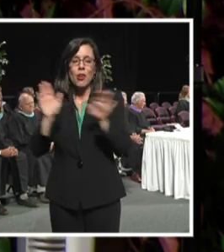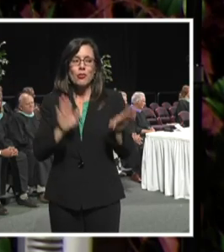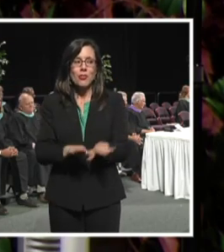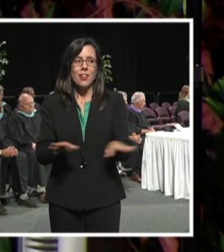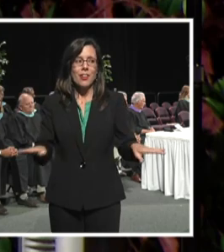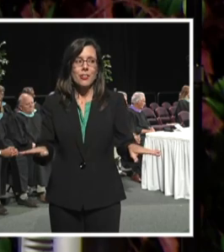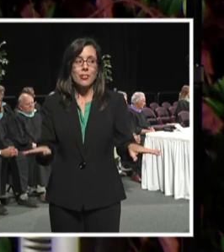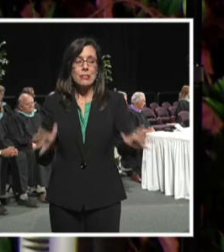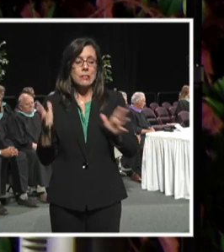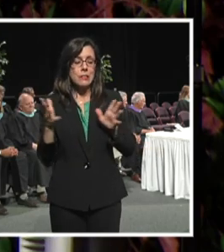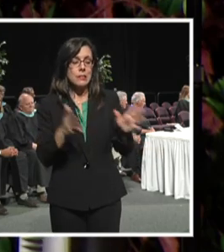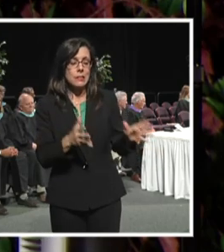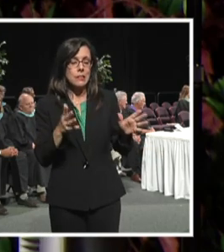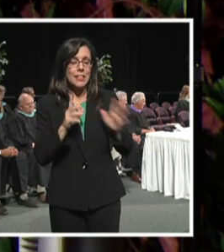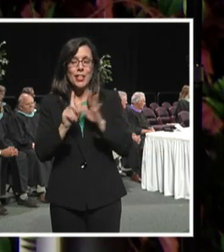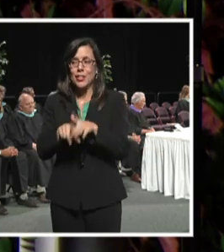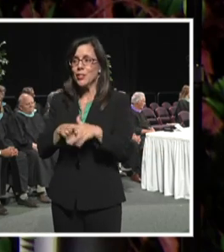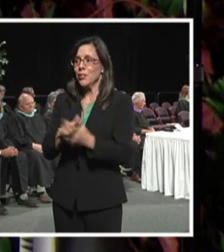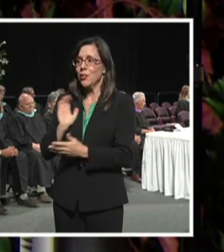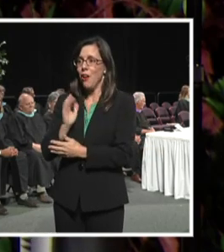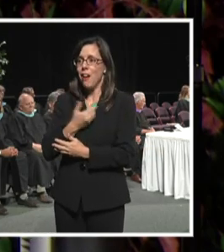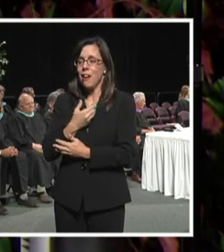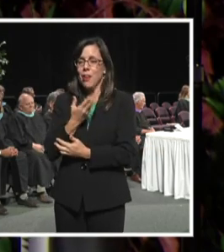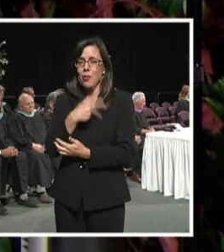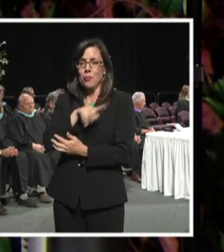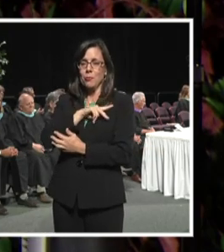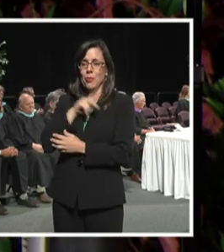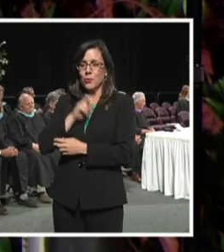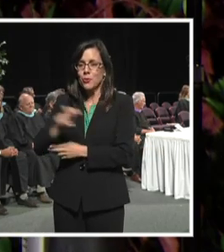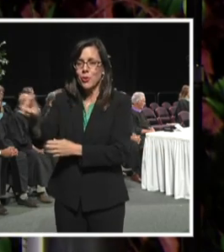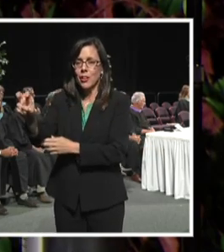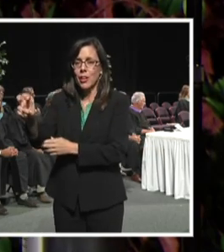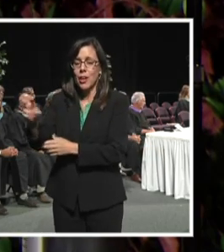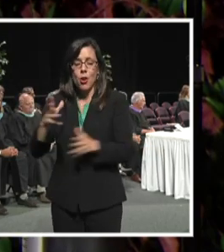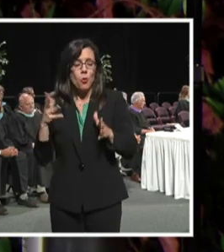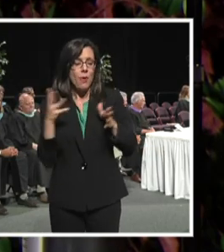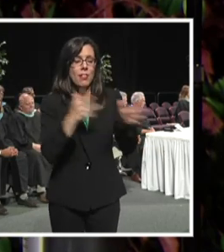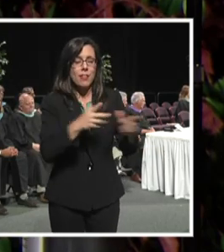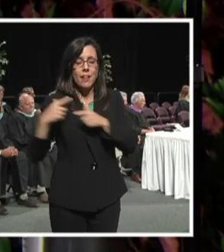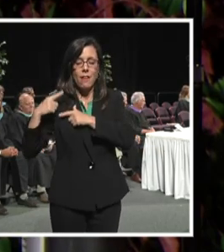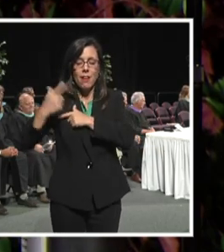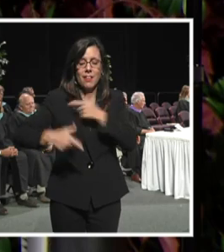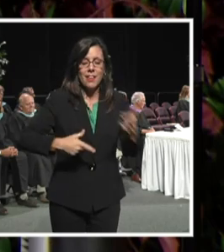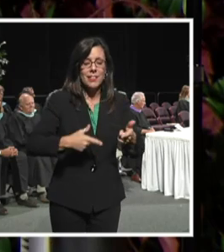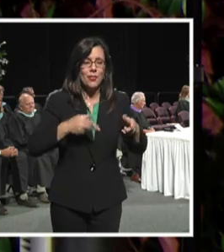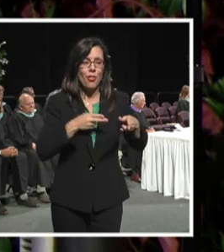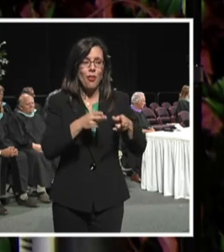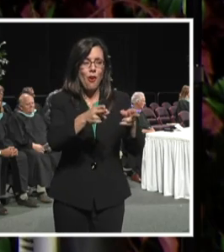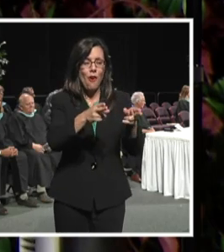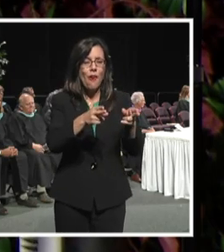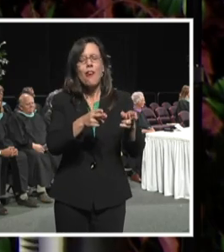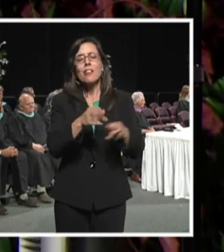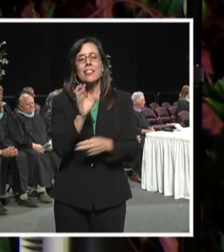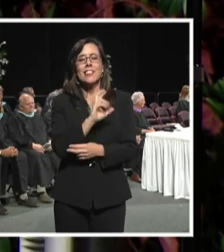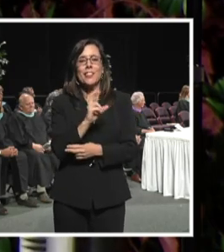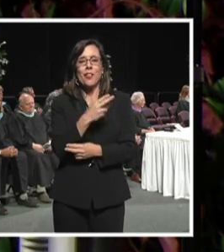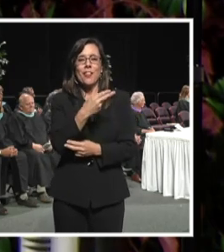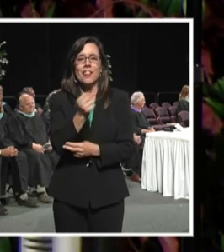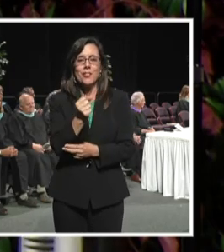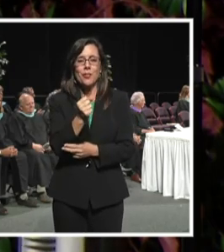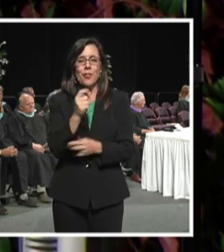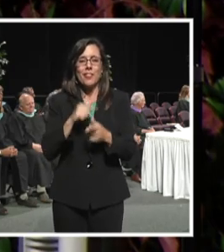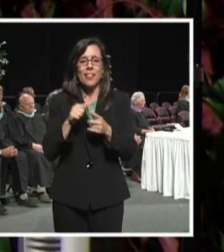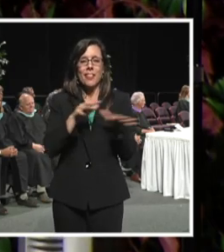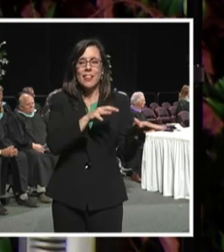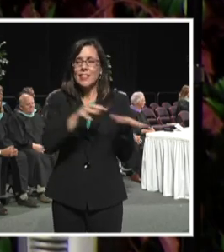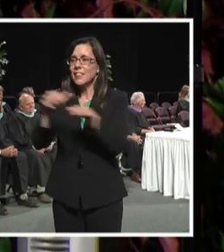and start our own personal journeys. Behind us, we leave our legacies in the hallways of Cypress Ridge High School and take